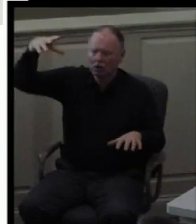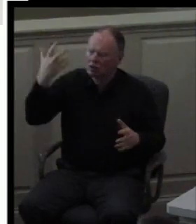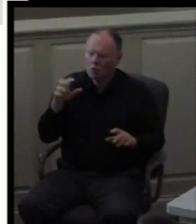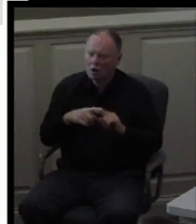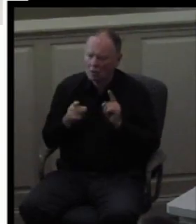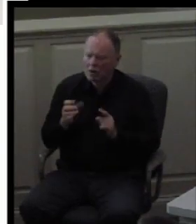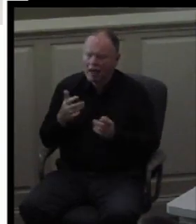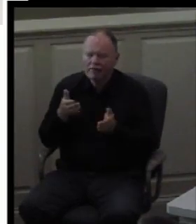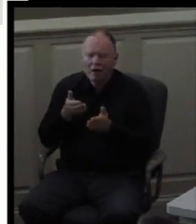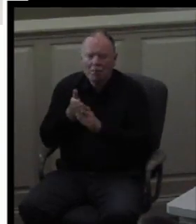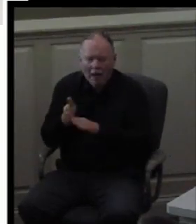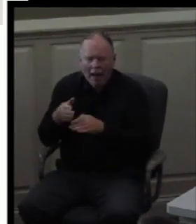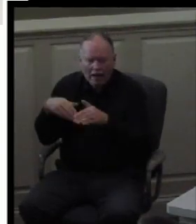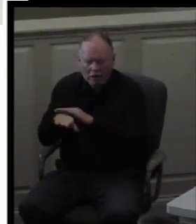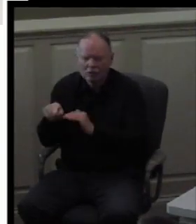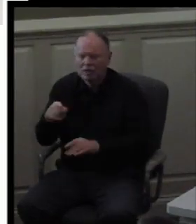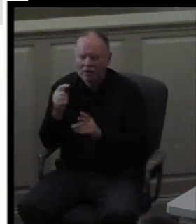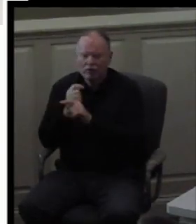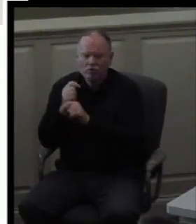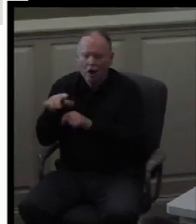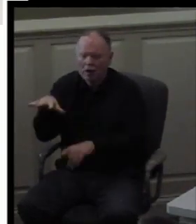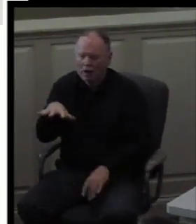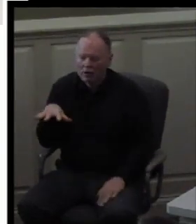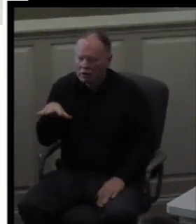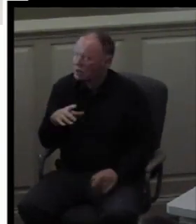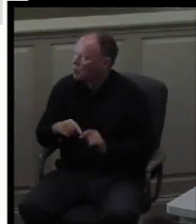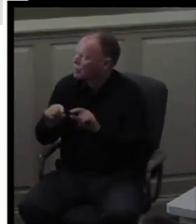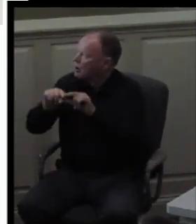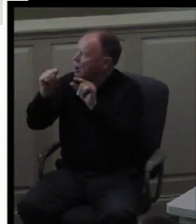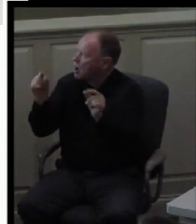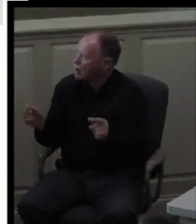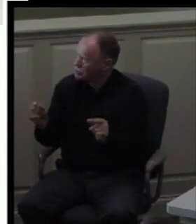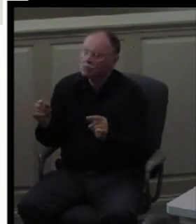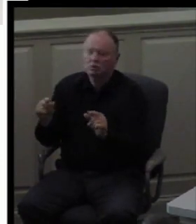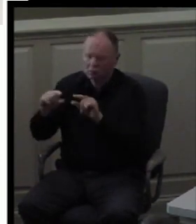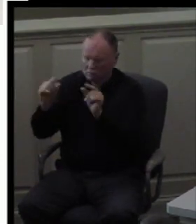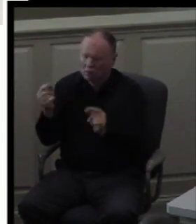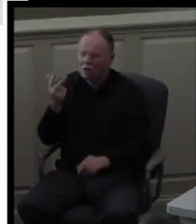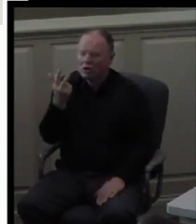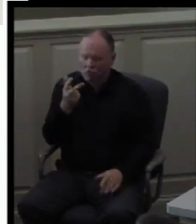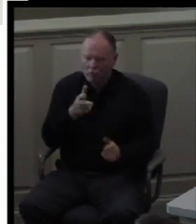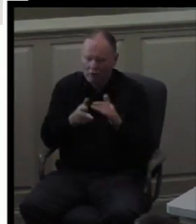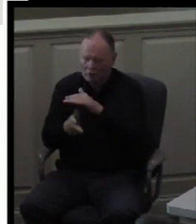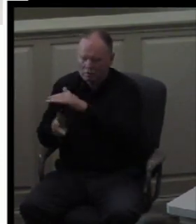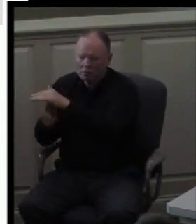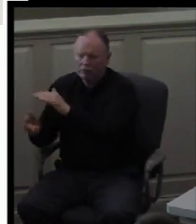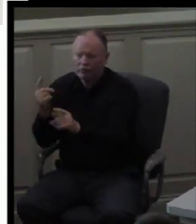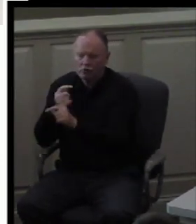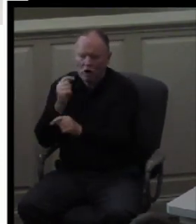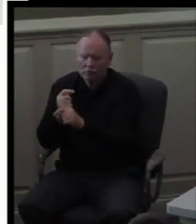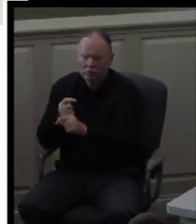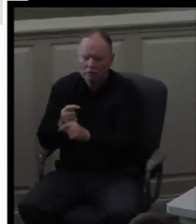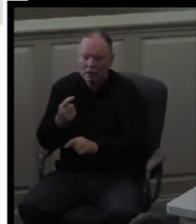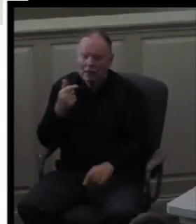with a big signature arch over top of the 3 truck bays. It's glazed,